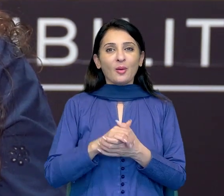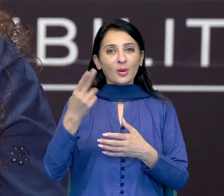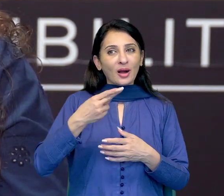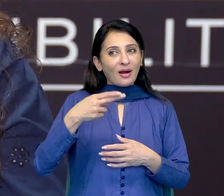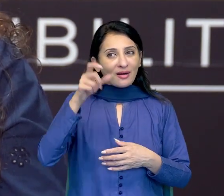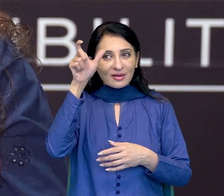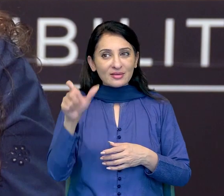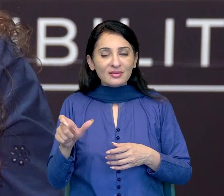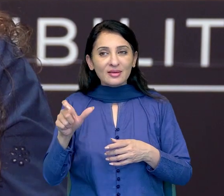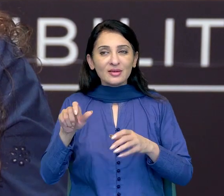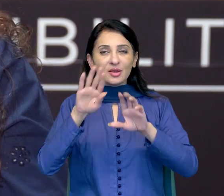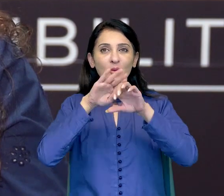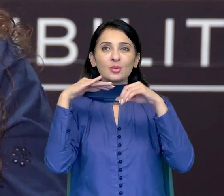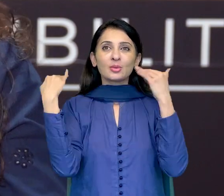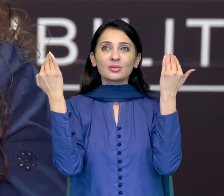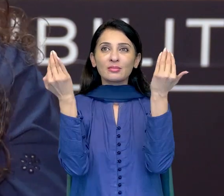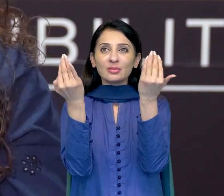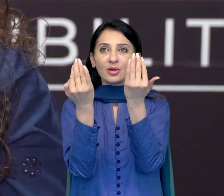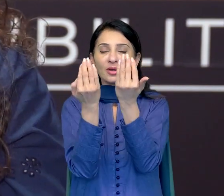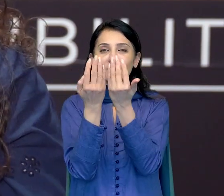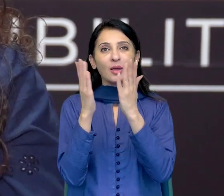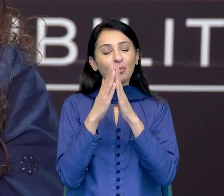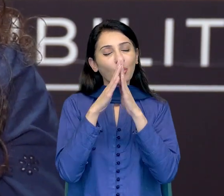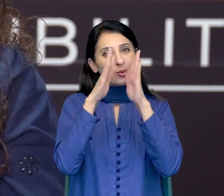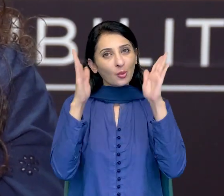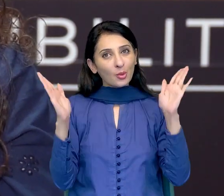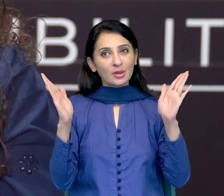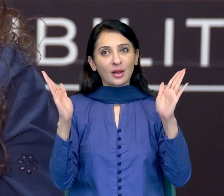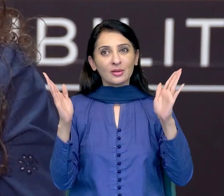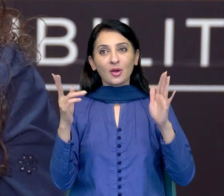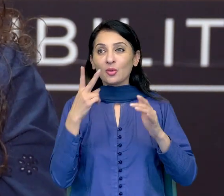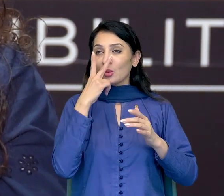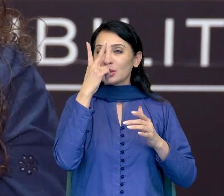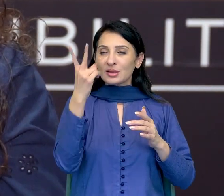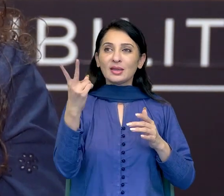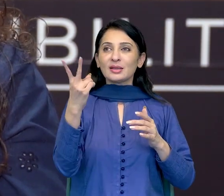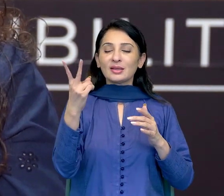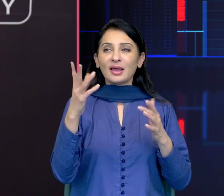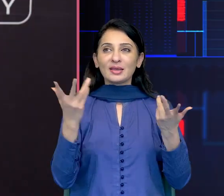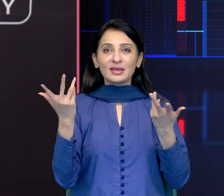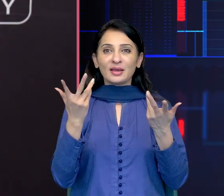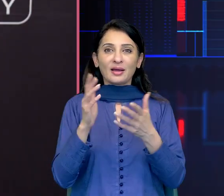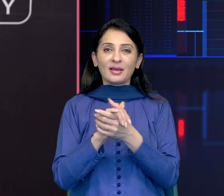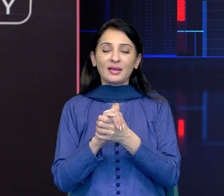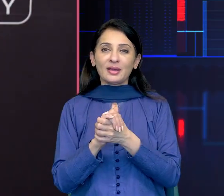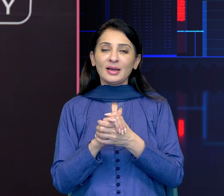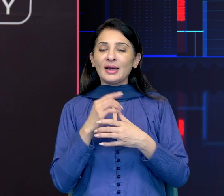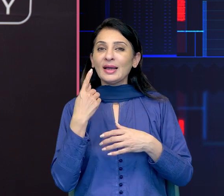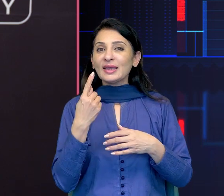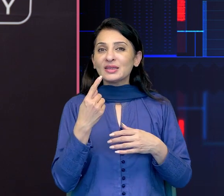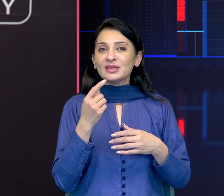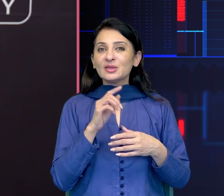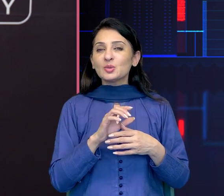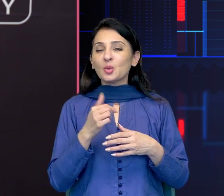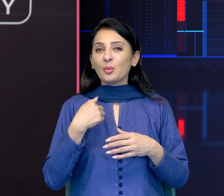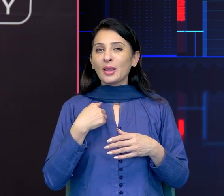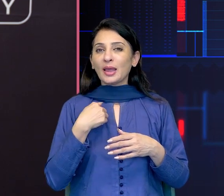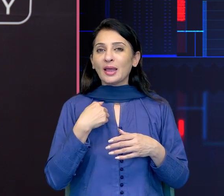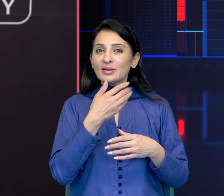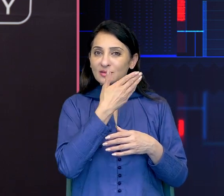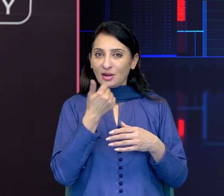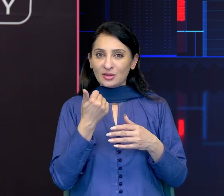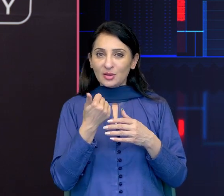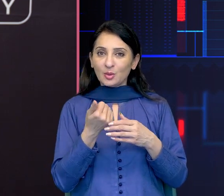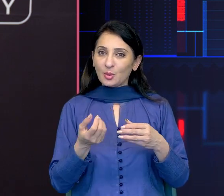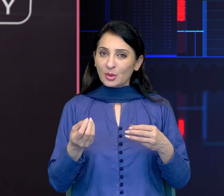the whole world to artists to experience. There is one thing which I would like